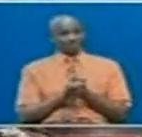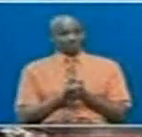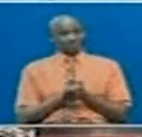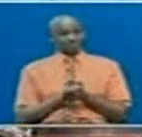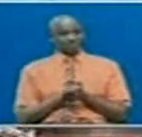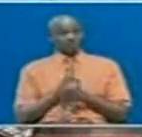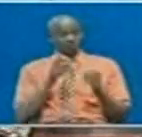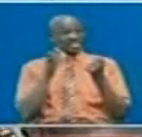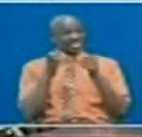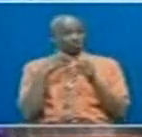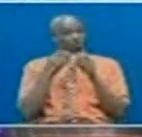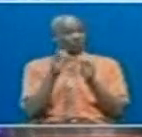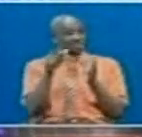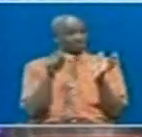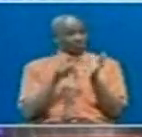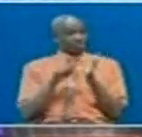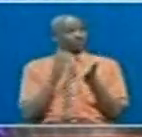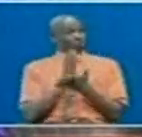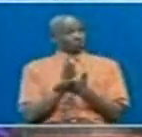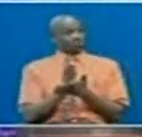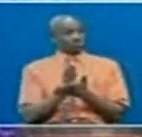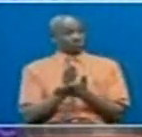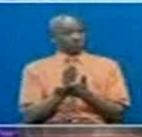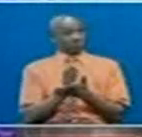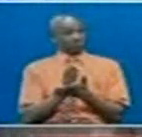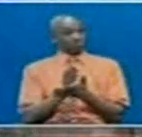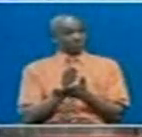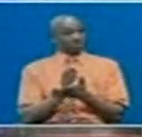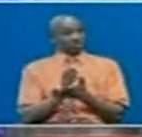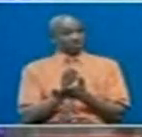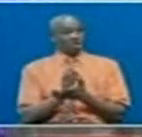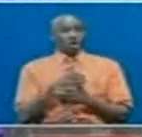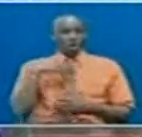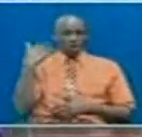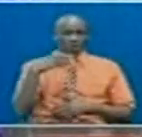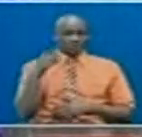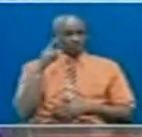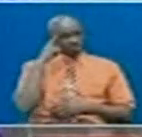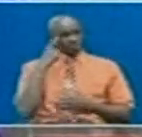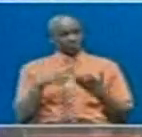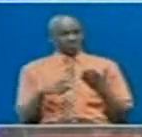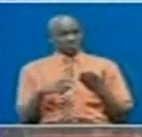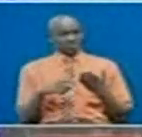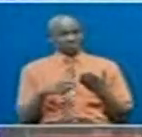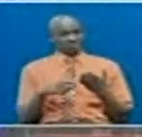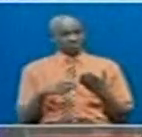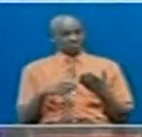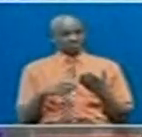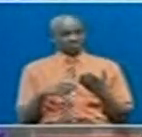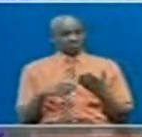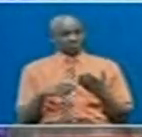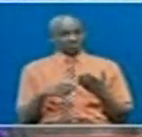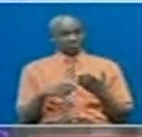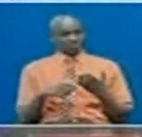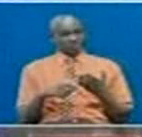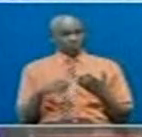and we need to deal with this issue again, we are at war with Somalia as a country, mainly